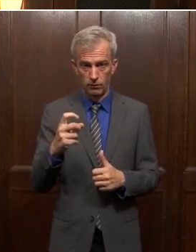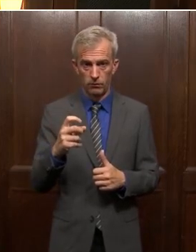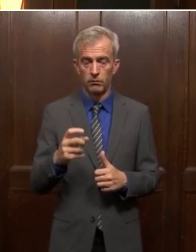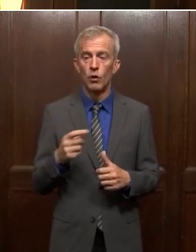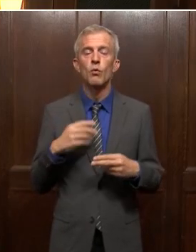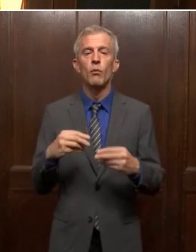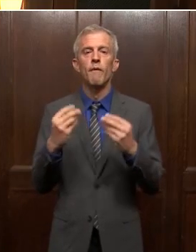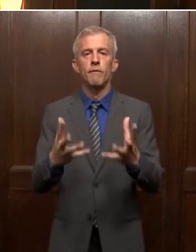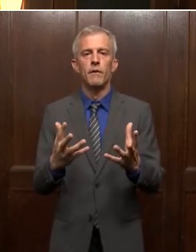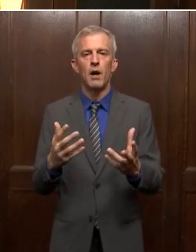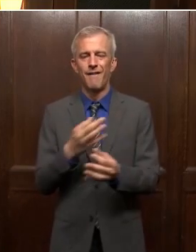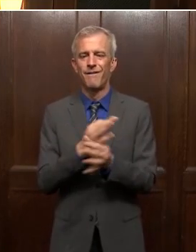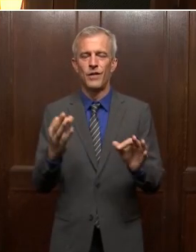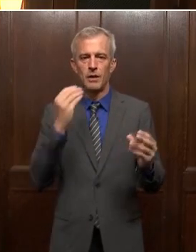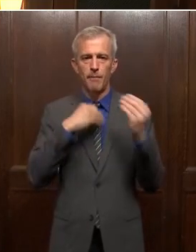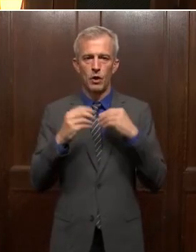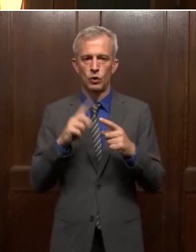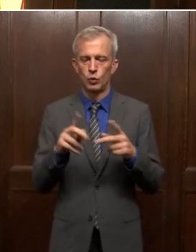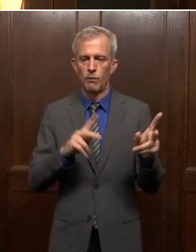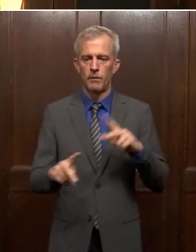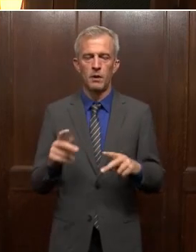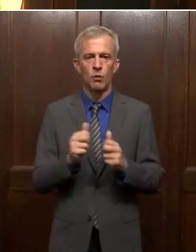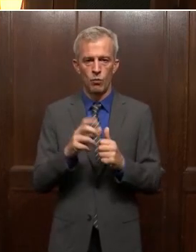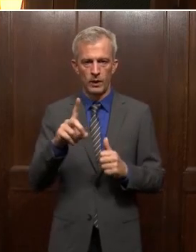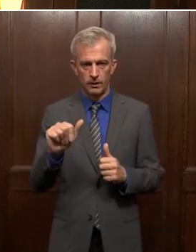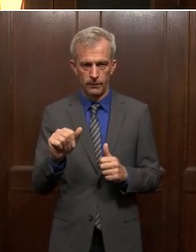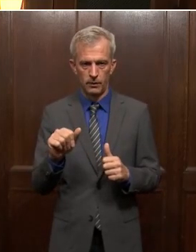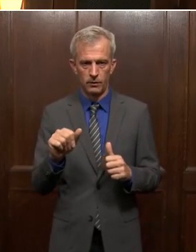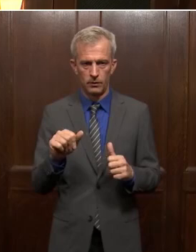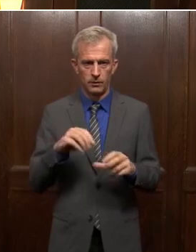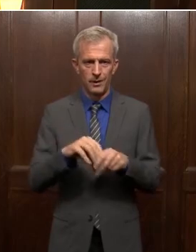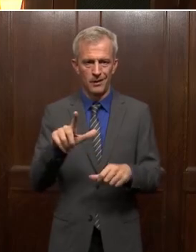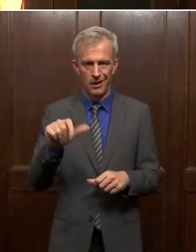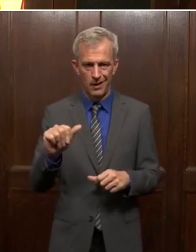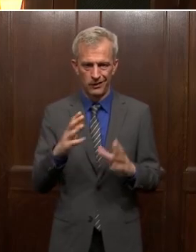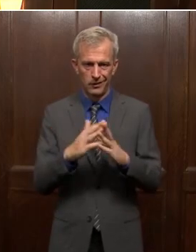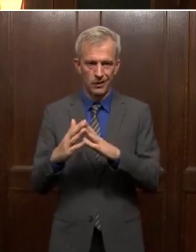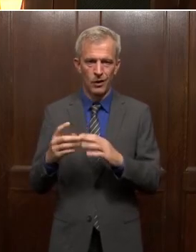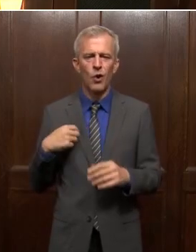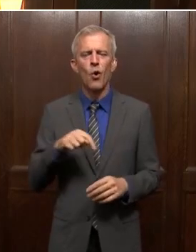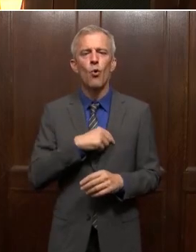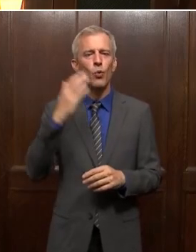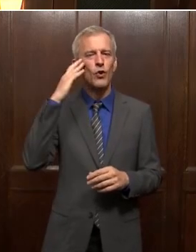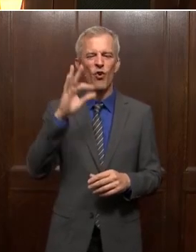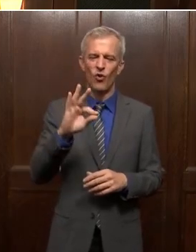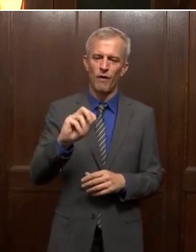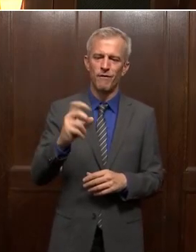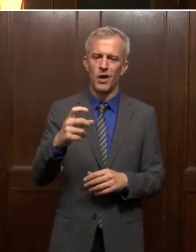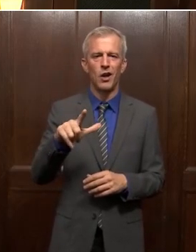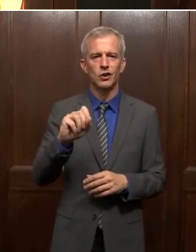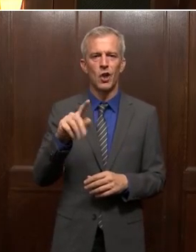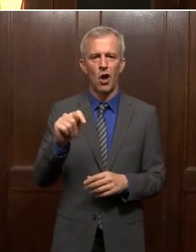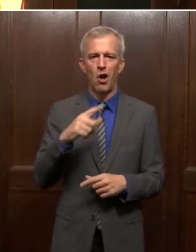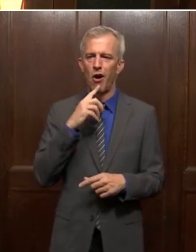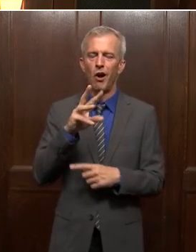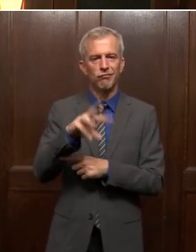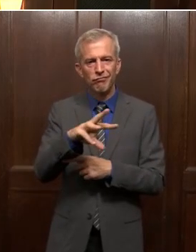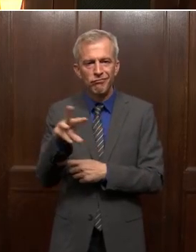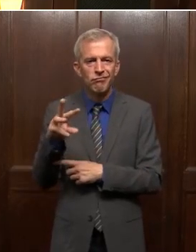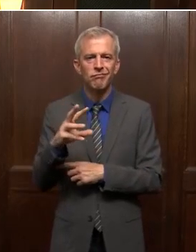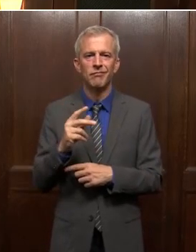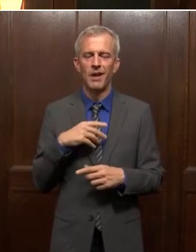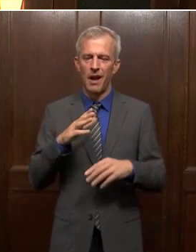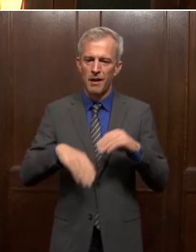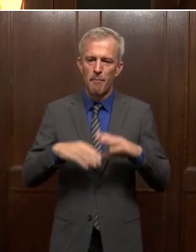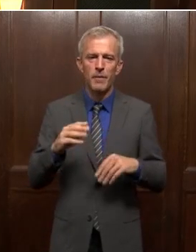free meals to individuals with disabilities across our city. We all know the historic Fox lot and the history in building our city and Century